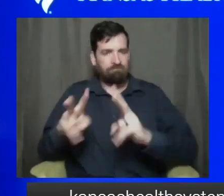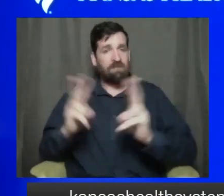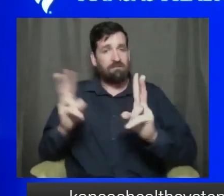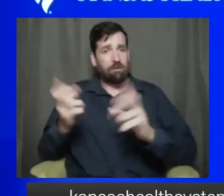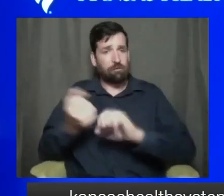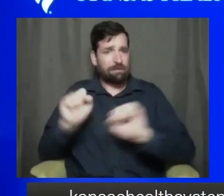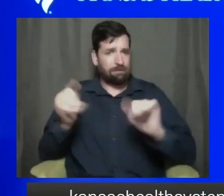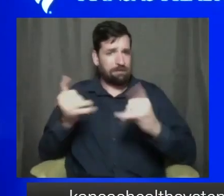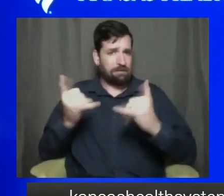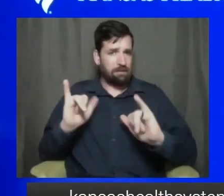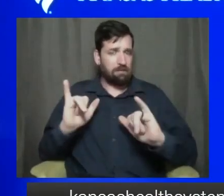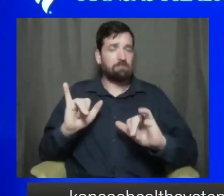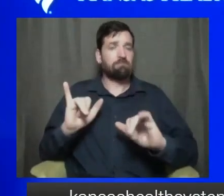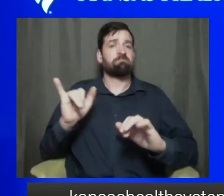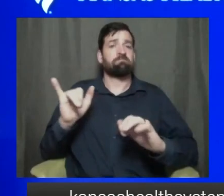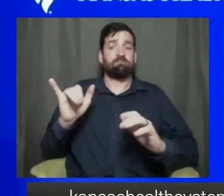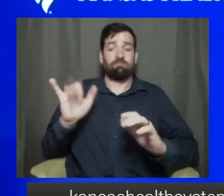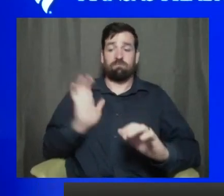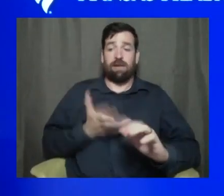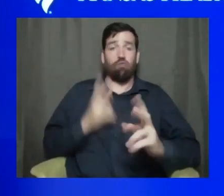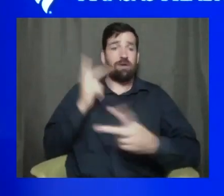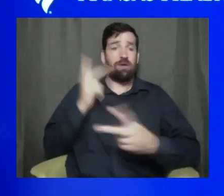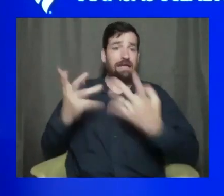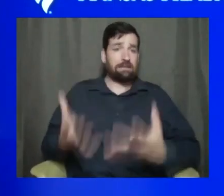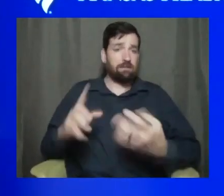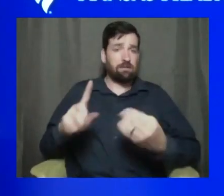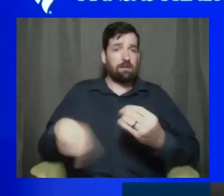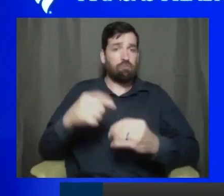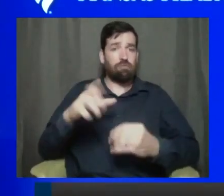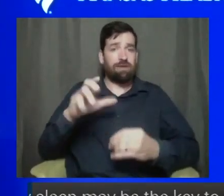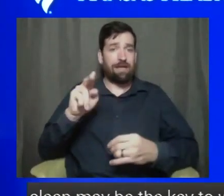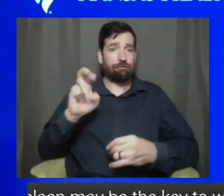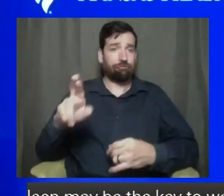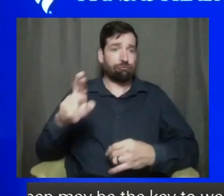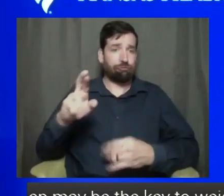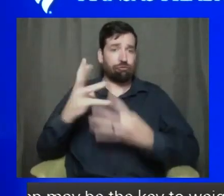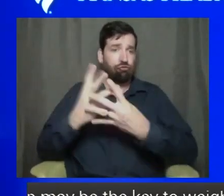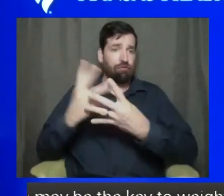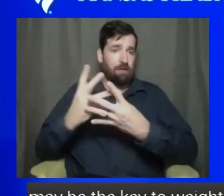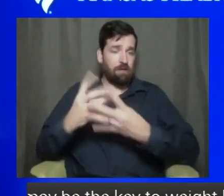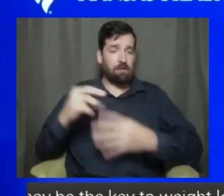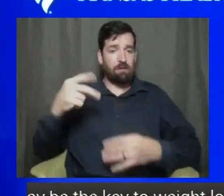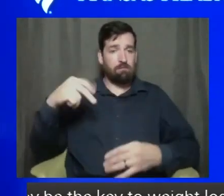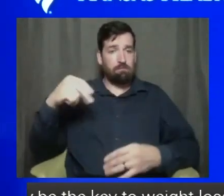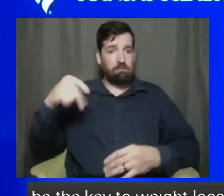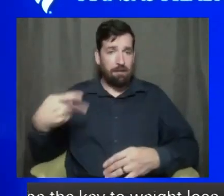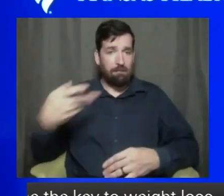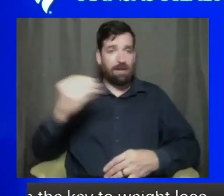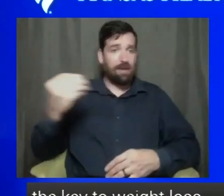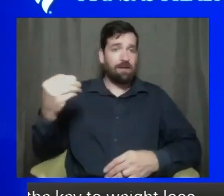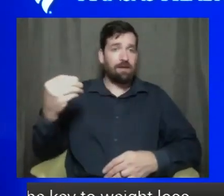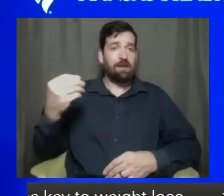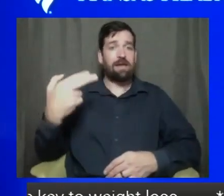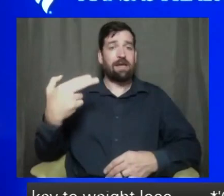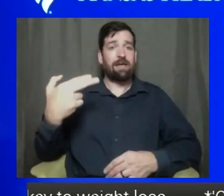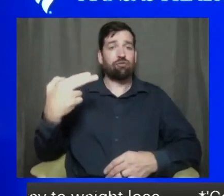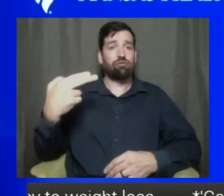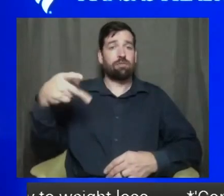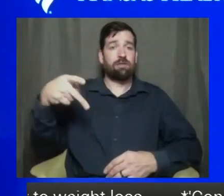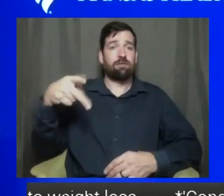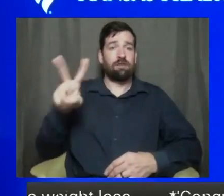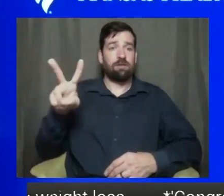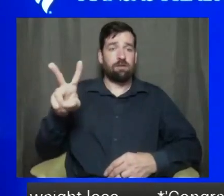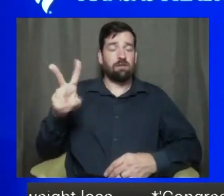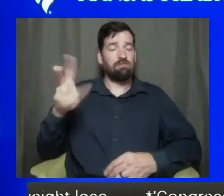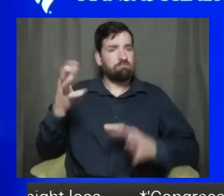You know, we heard from our guest about cancer screening with the pap smear and HPV. I think it's extremely important. Even though younger people are more